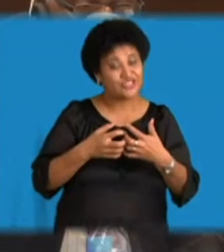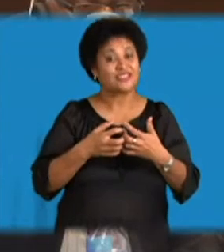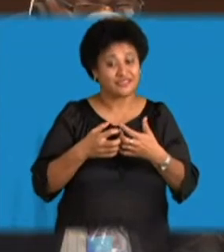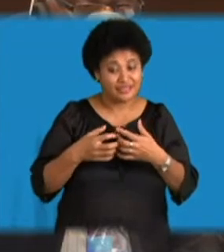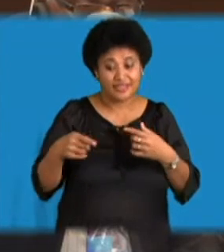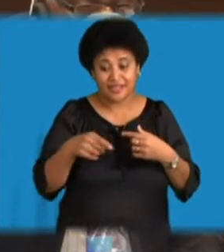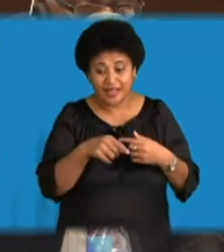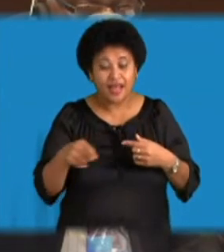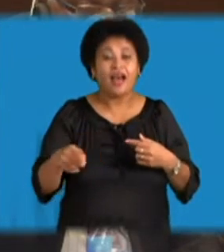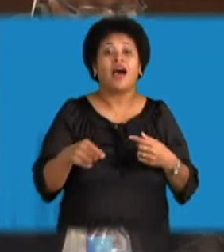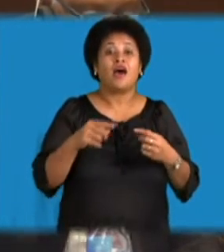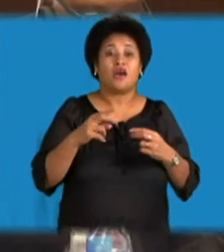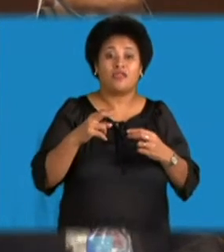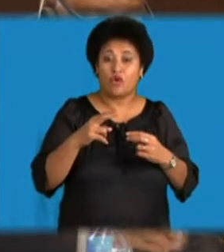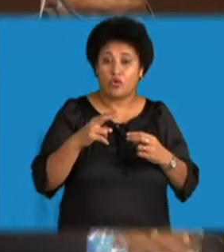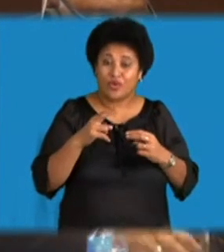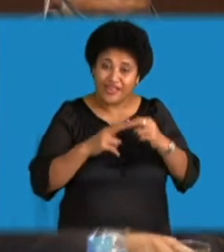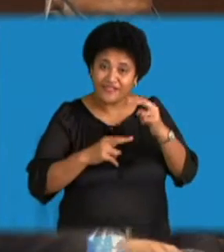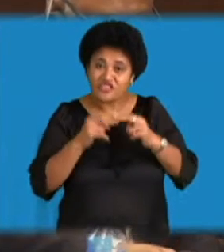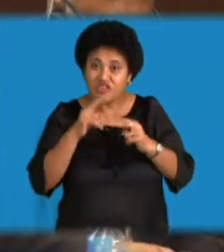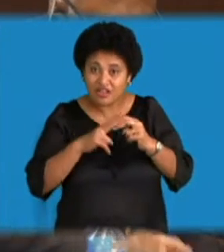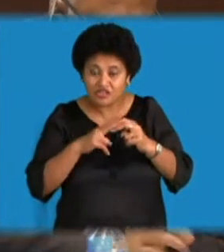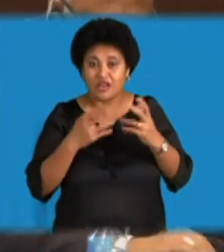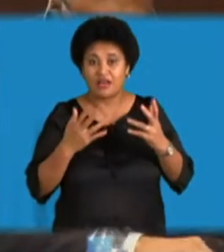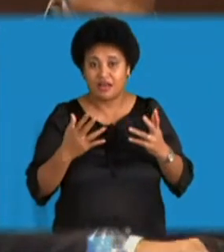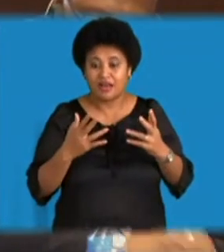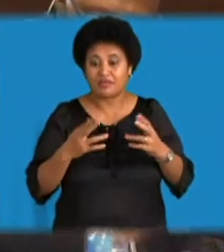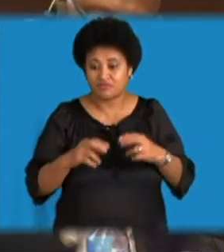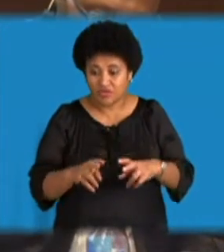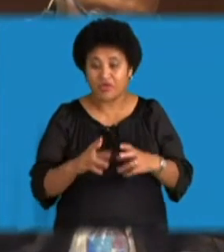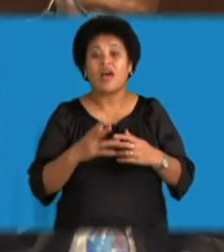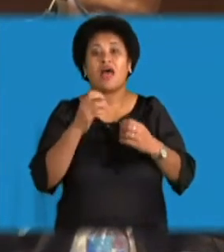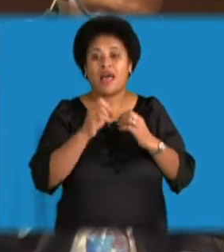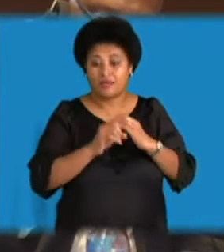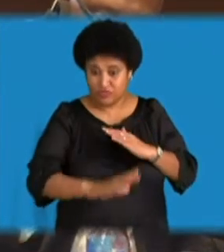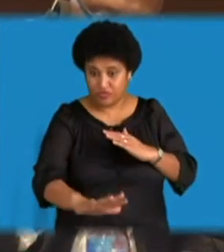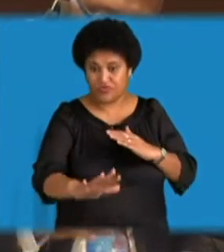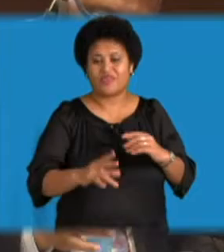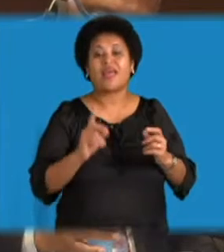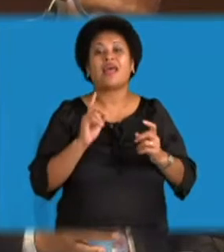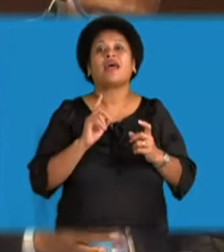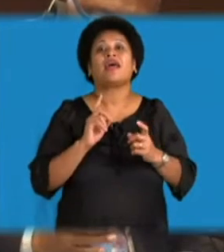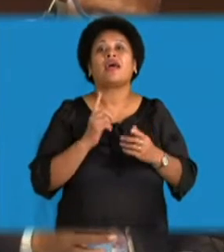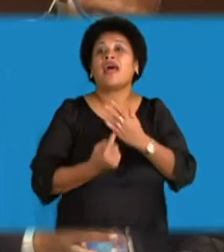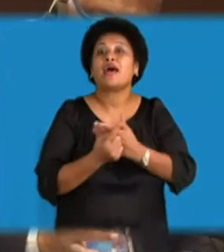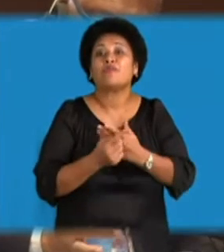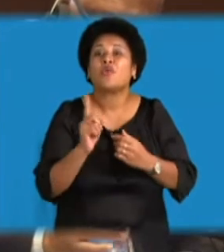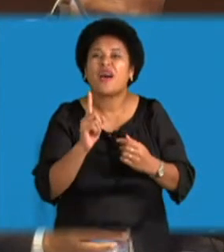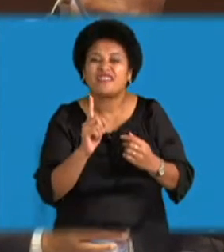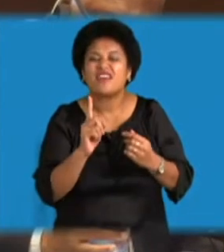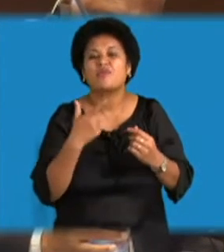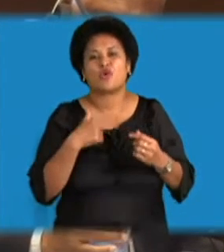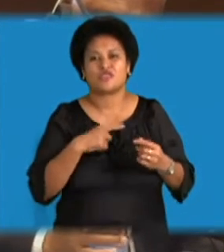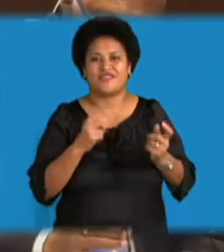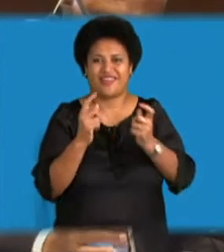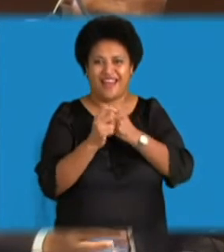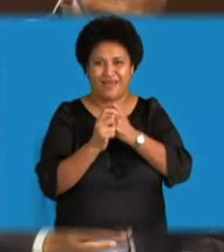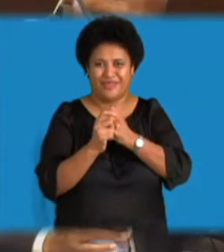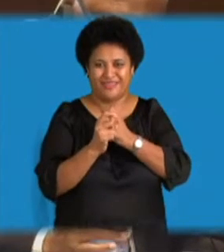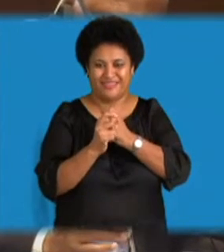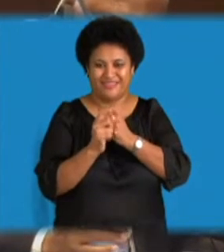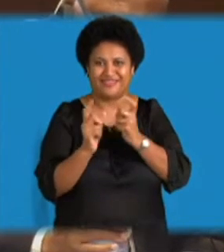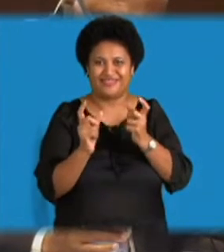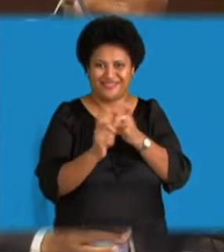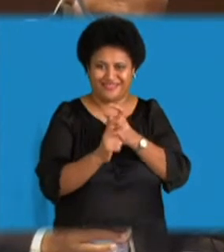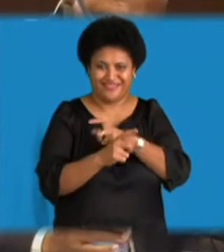of your infrastructure, essentially, because of the impact of climate change. So whether it is your roads, whether it is your